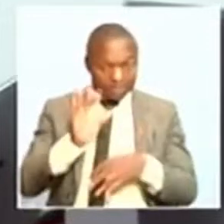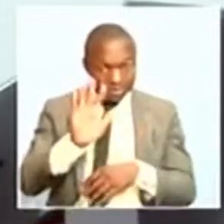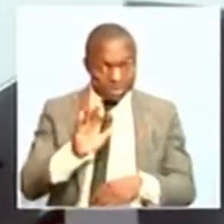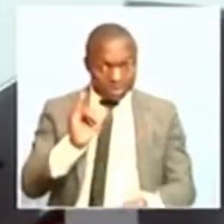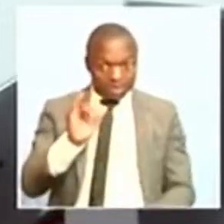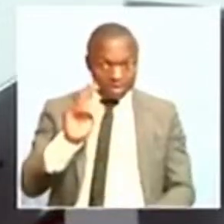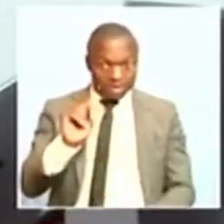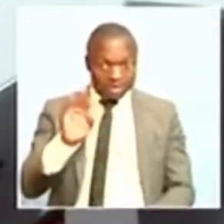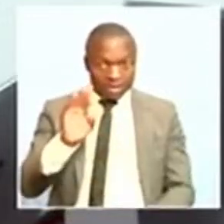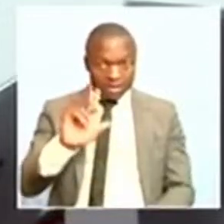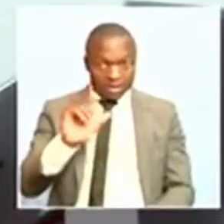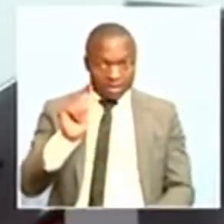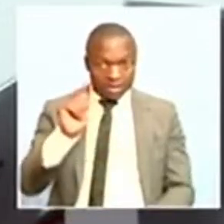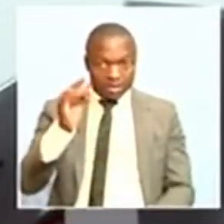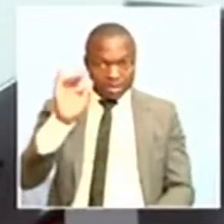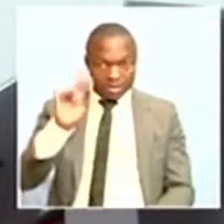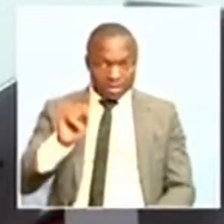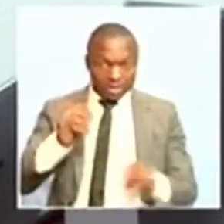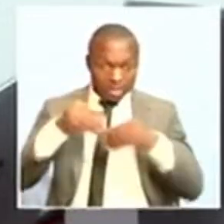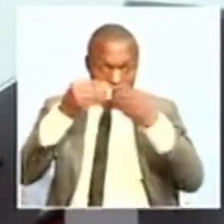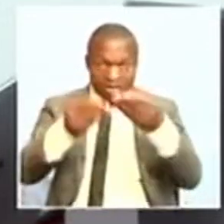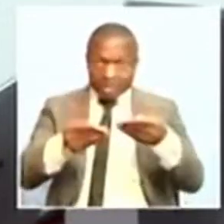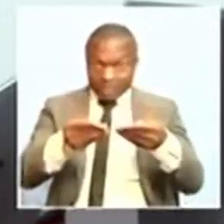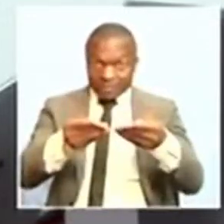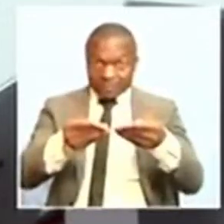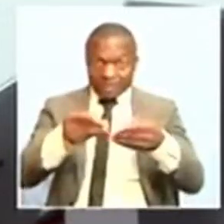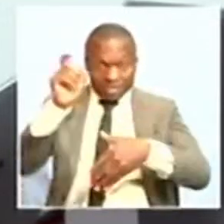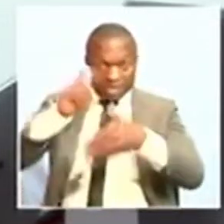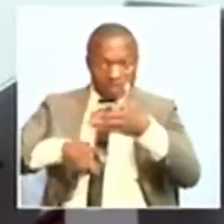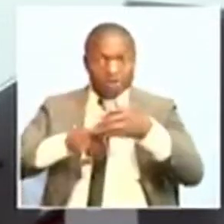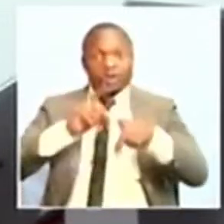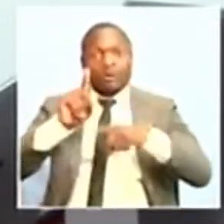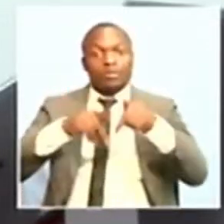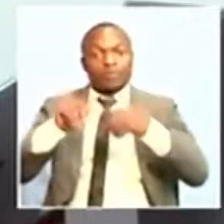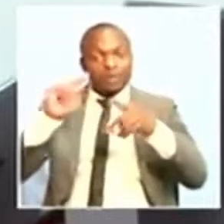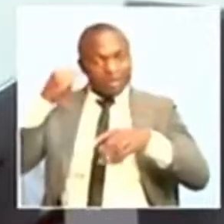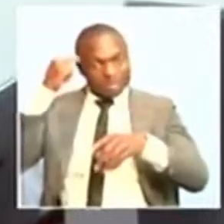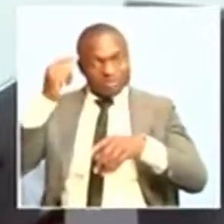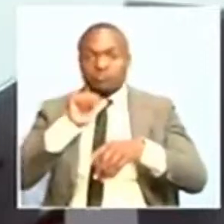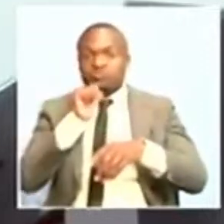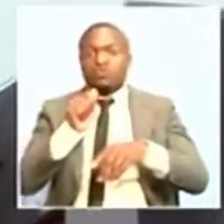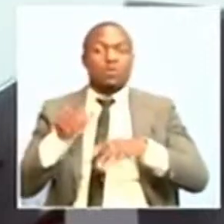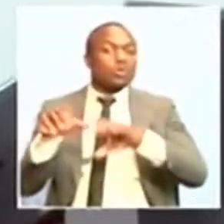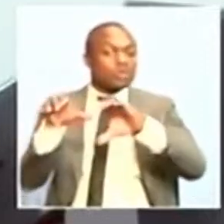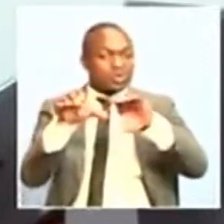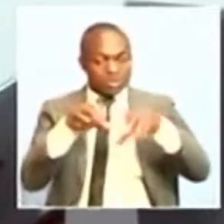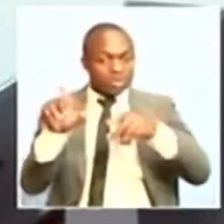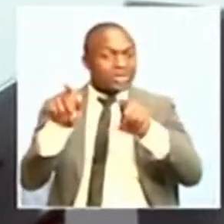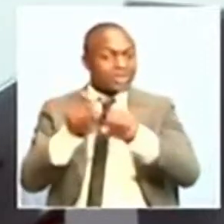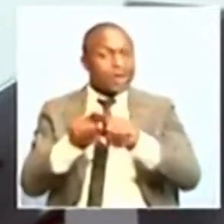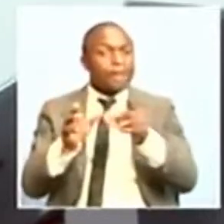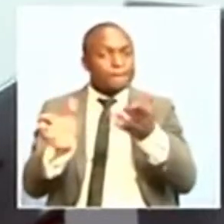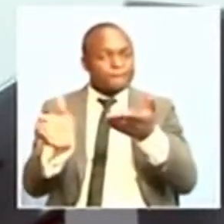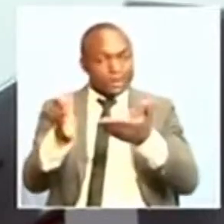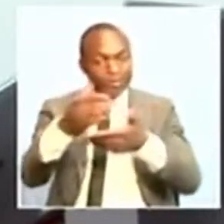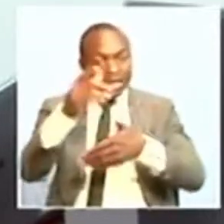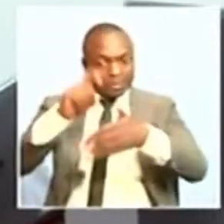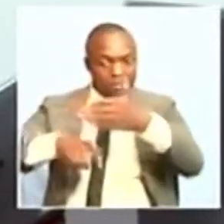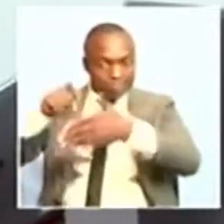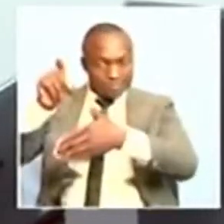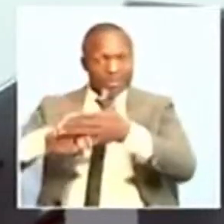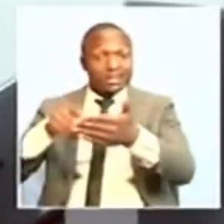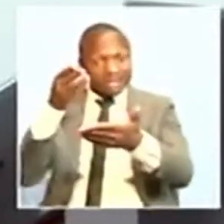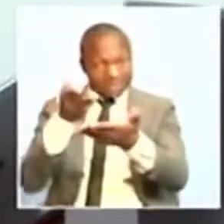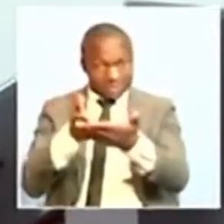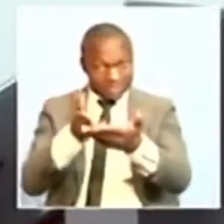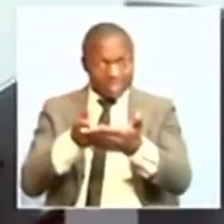the cost to customers, and the government is not doing the same in terms of collecting tax. These